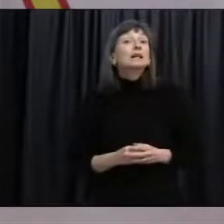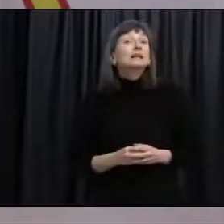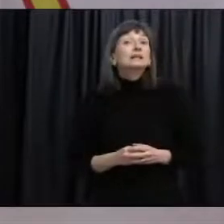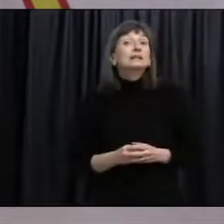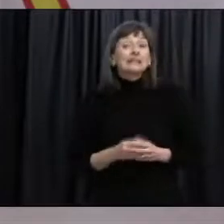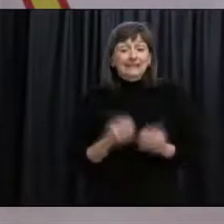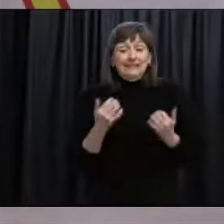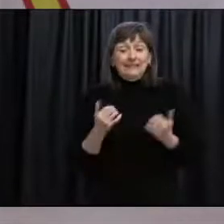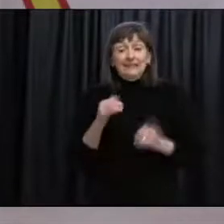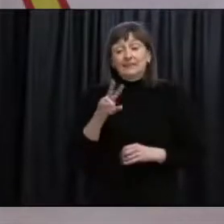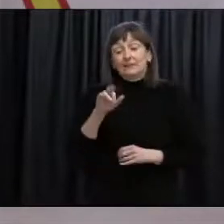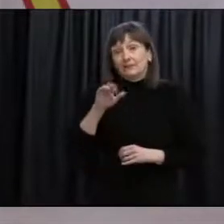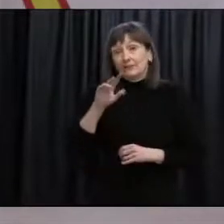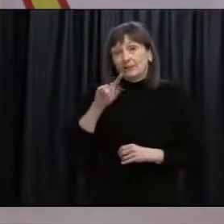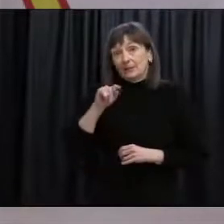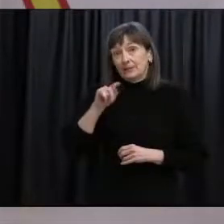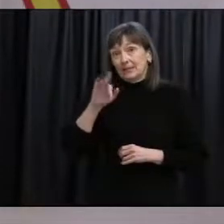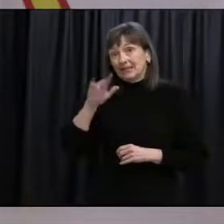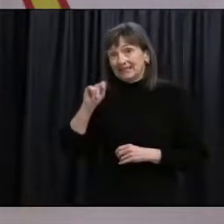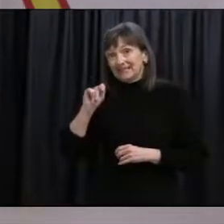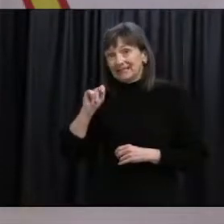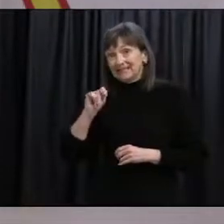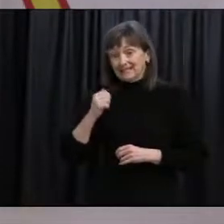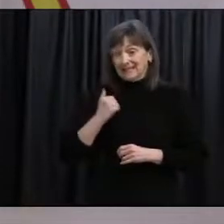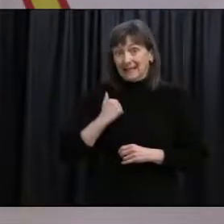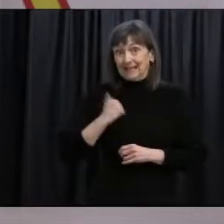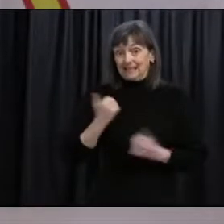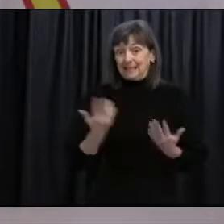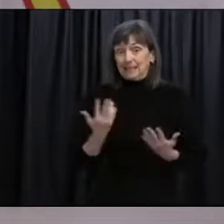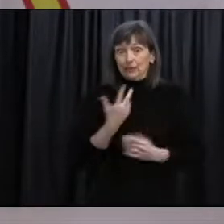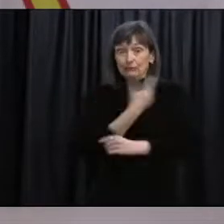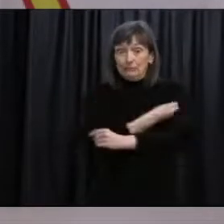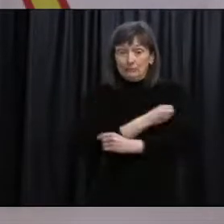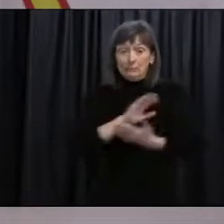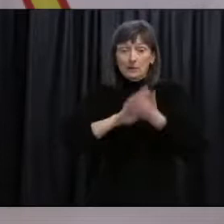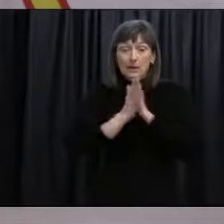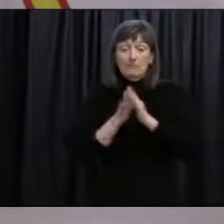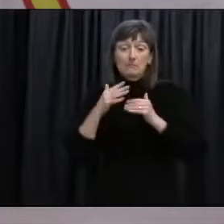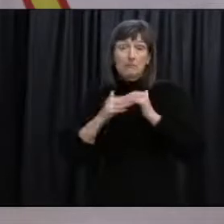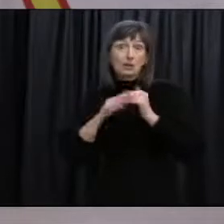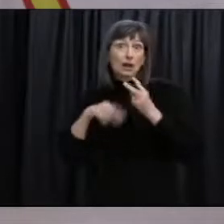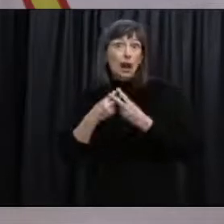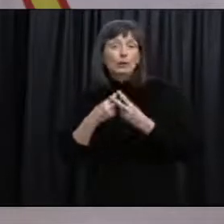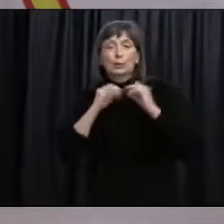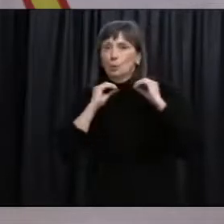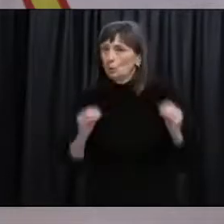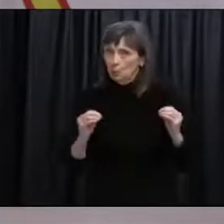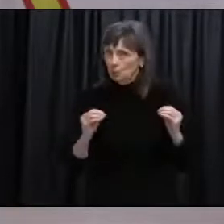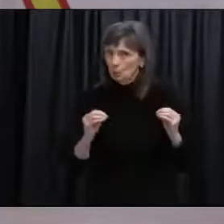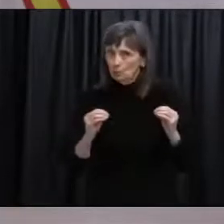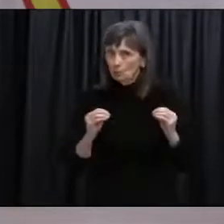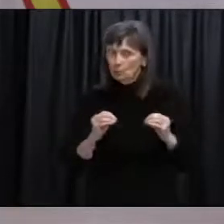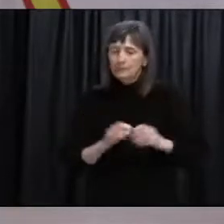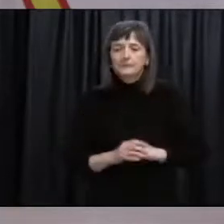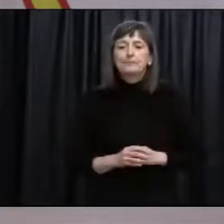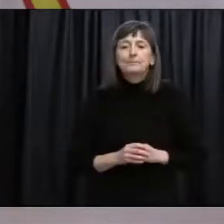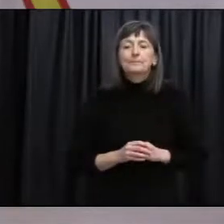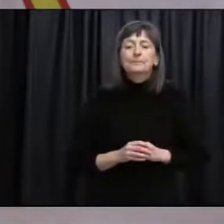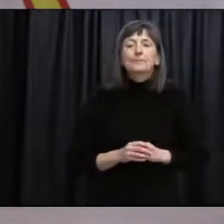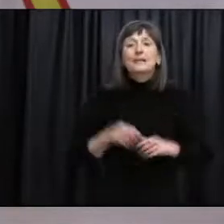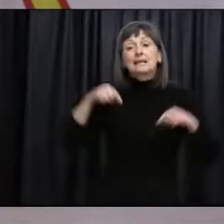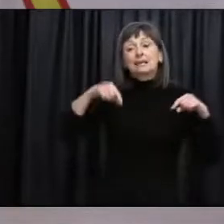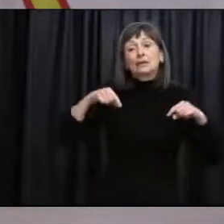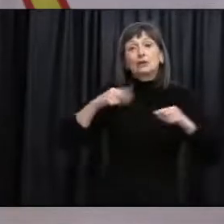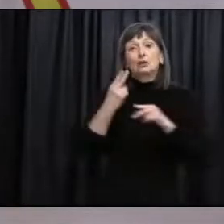of VIPIT associated with the use of this vaccine in Canada. What we are using here is